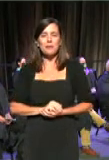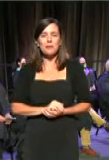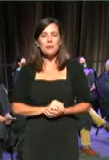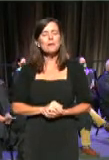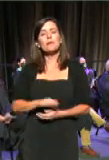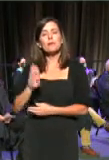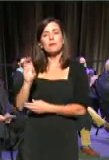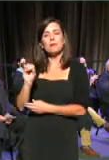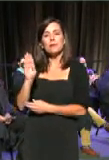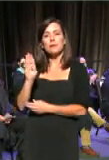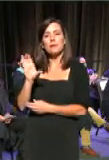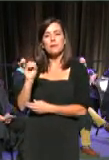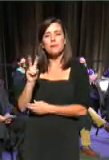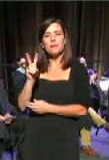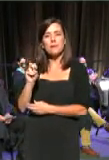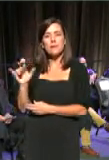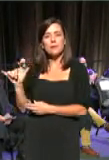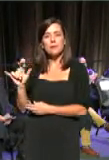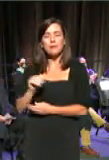Mr. Bob Covey,